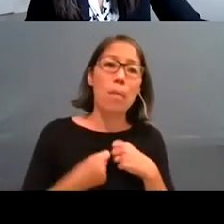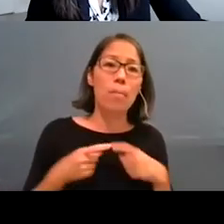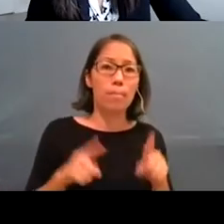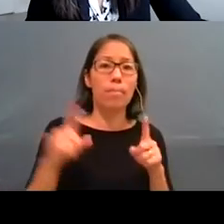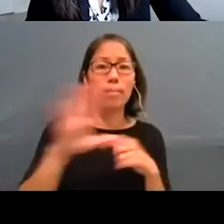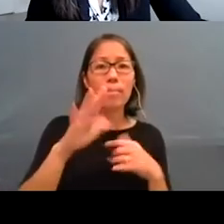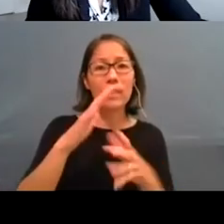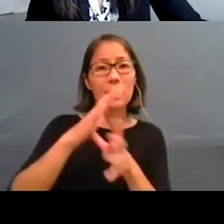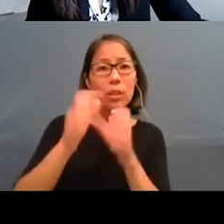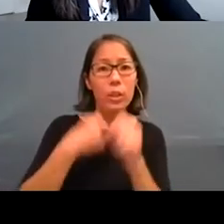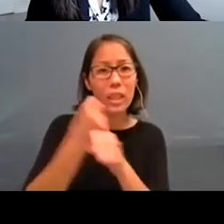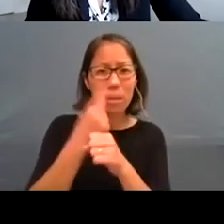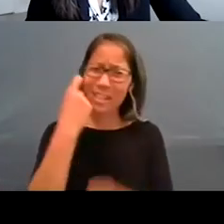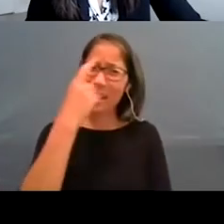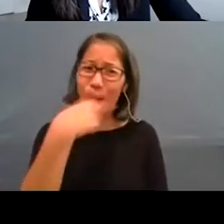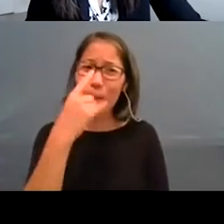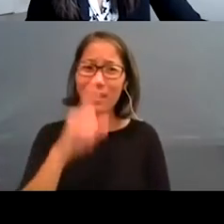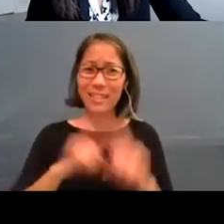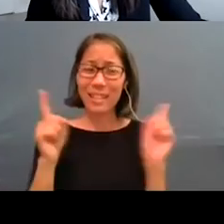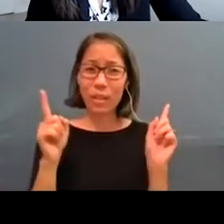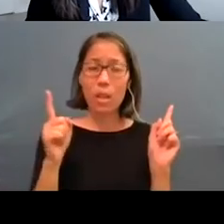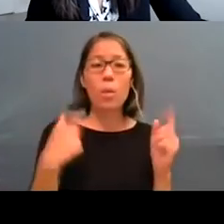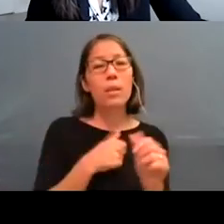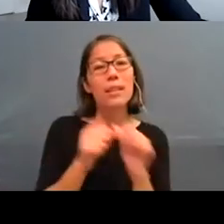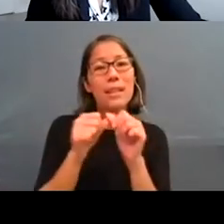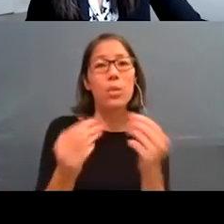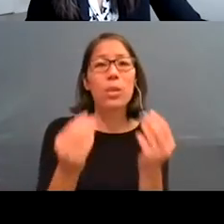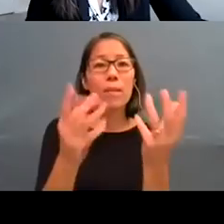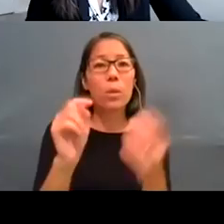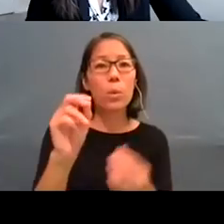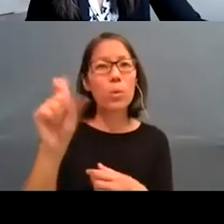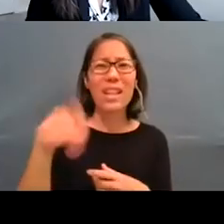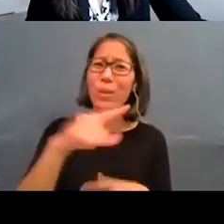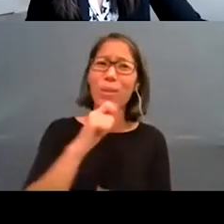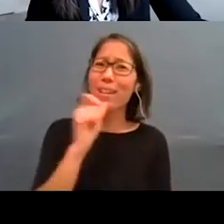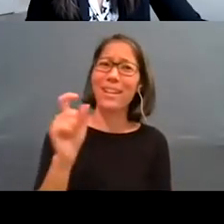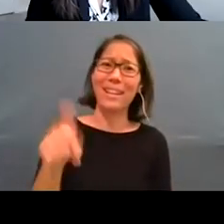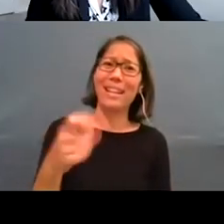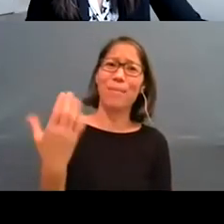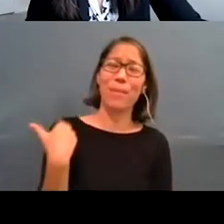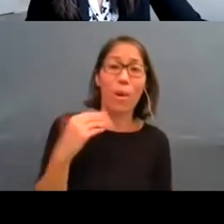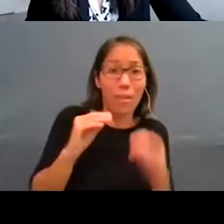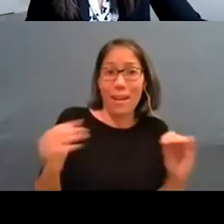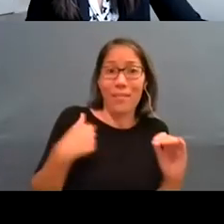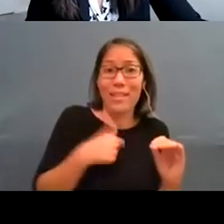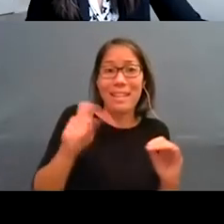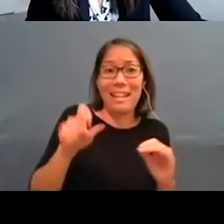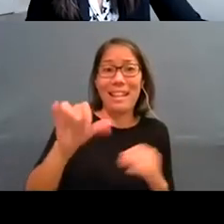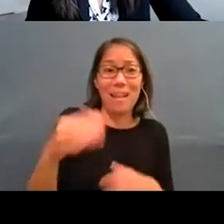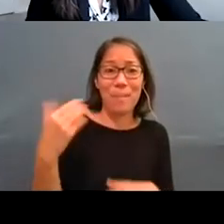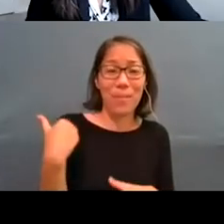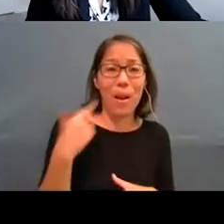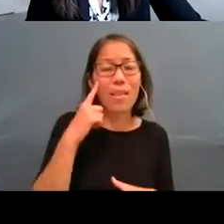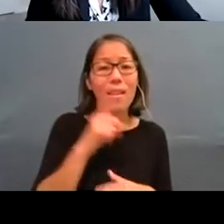we'll continue to do a lot of that to give you those tools that you've not had to have before. None of us have. I think the reality